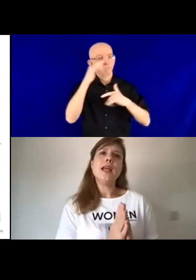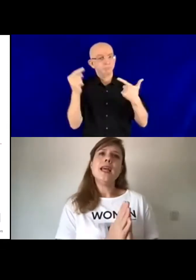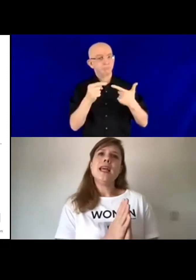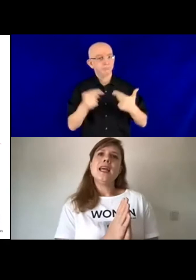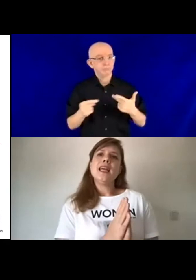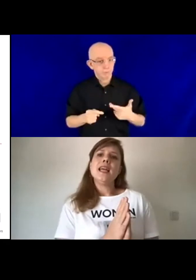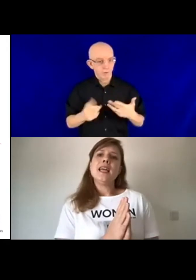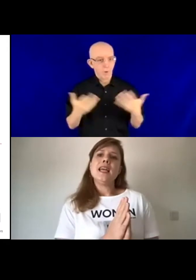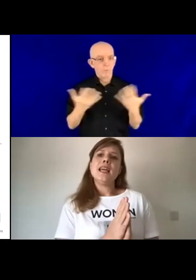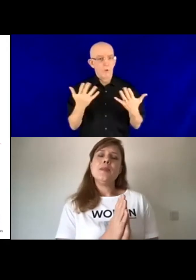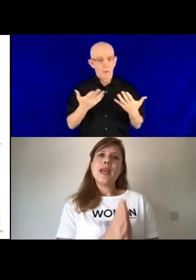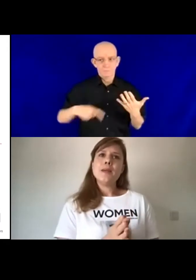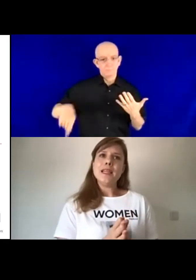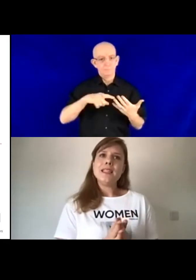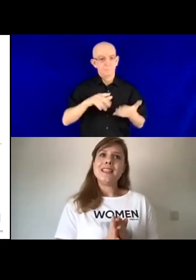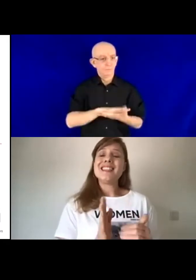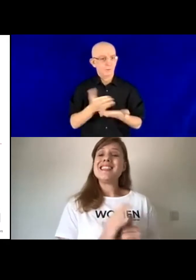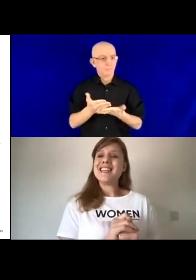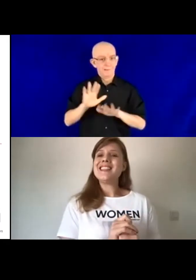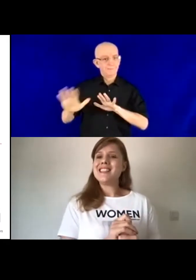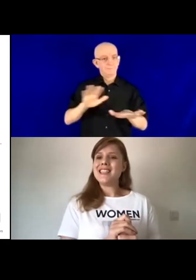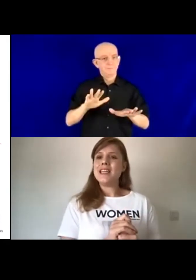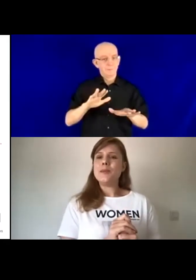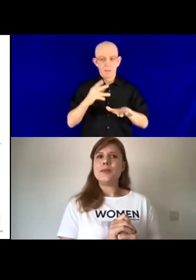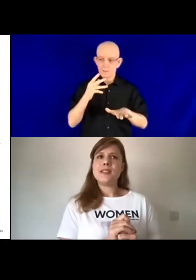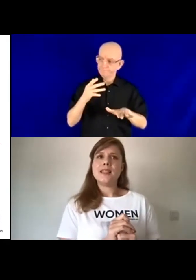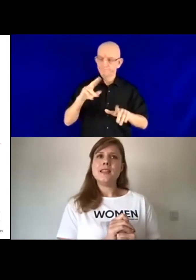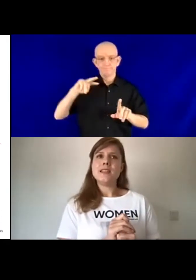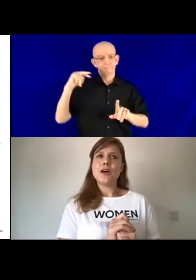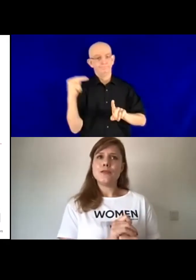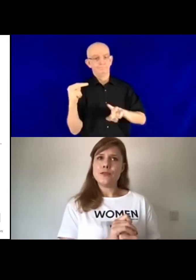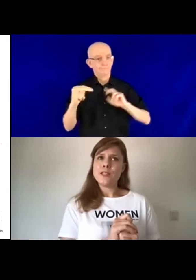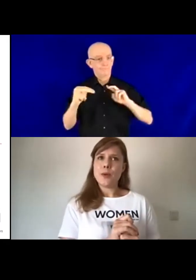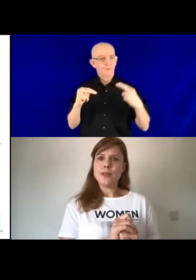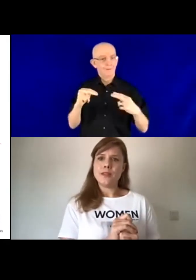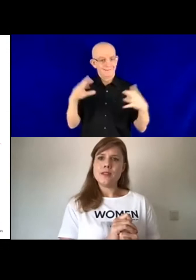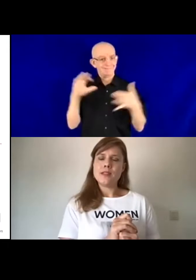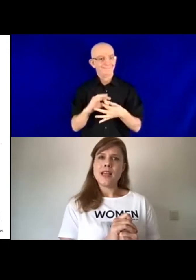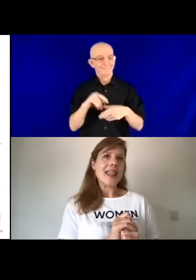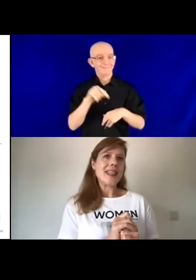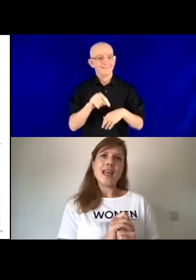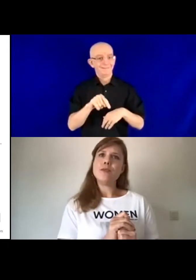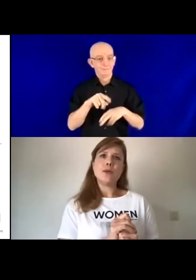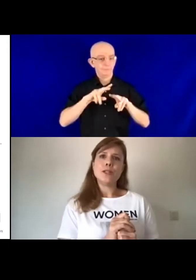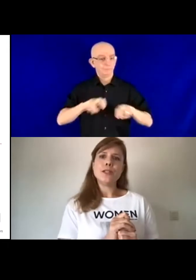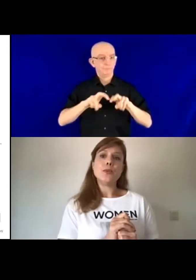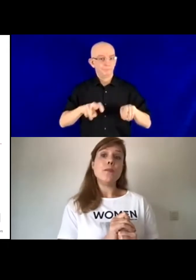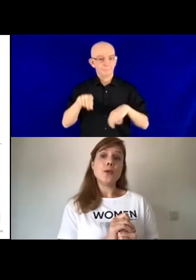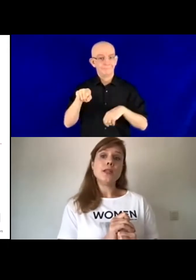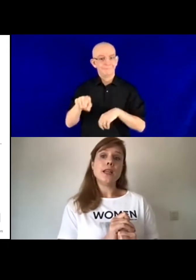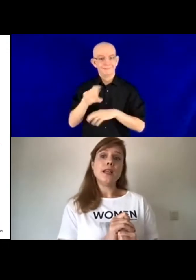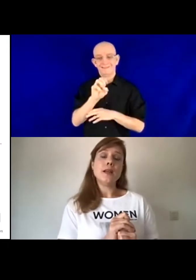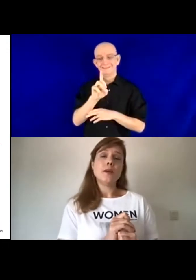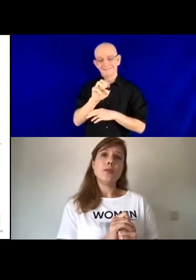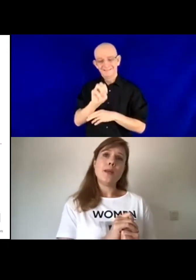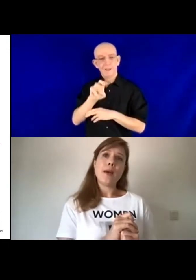al., it became clear that 60% of the respondents had never worked